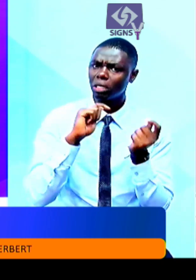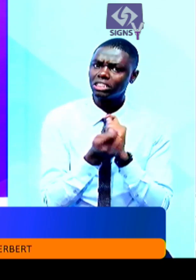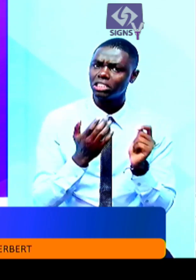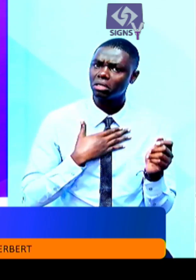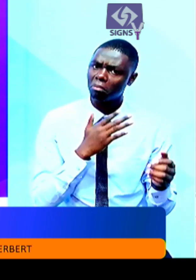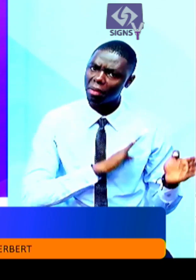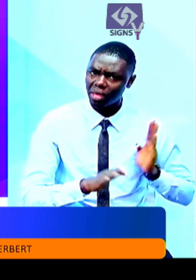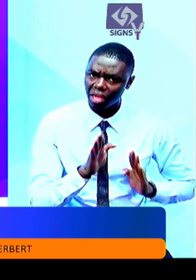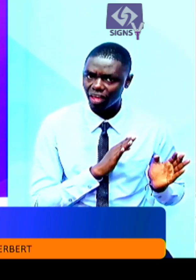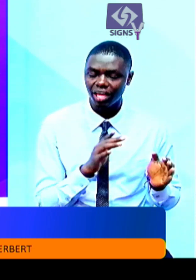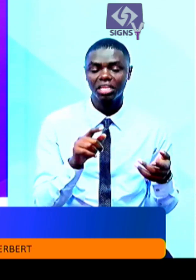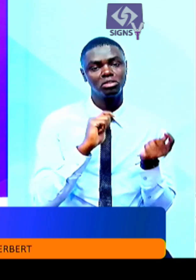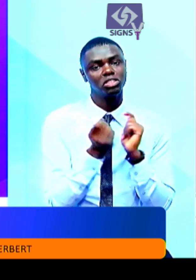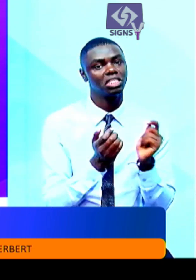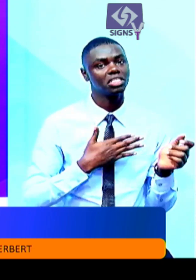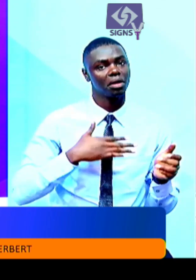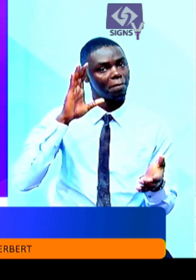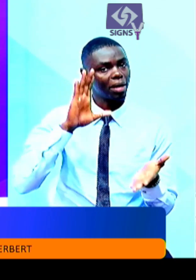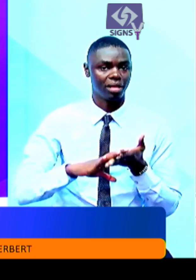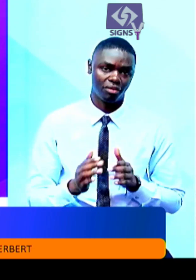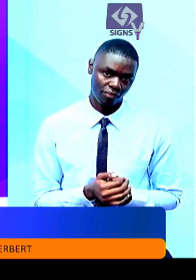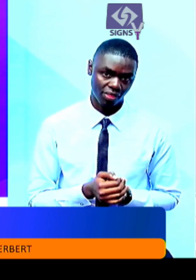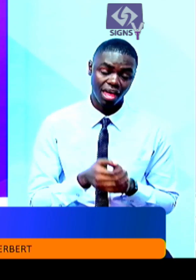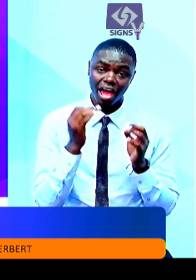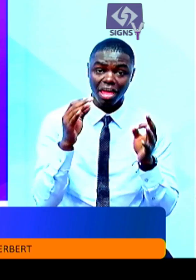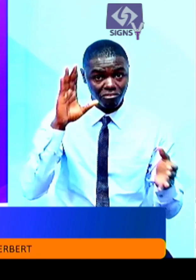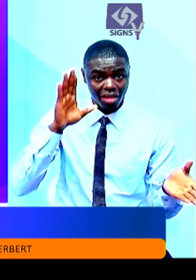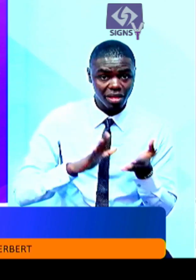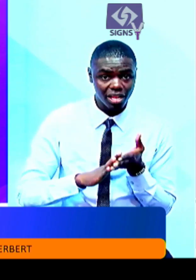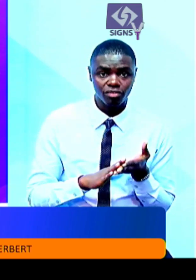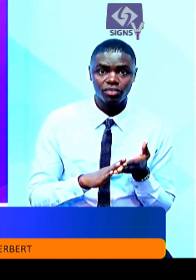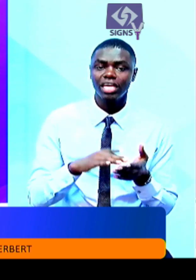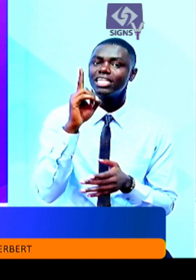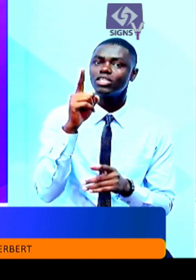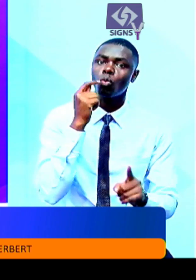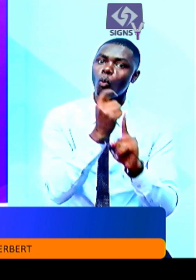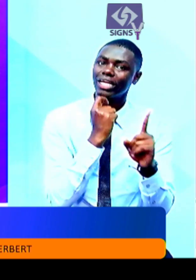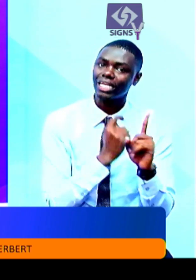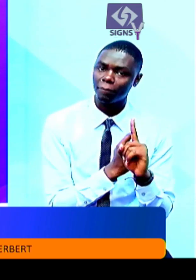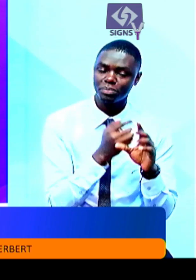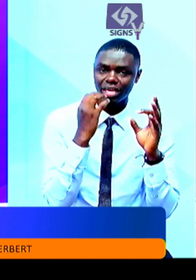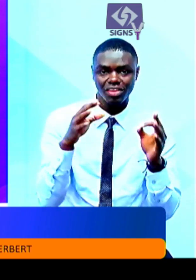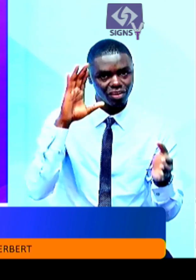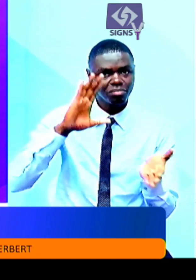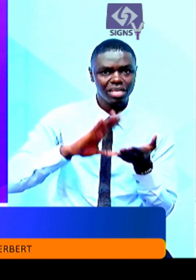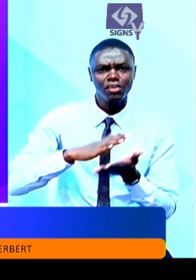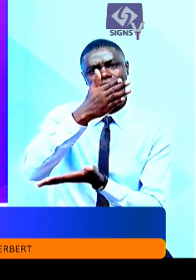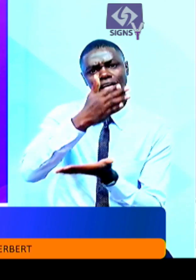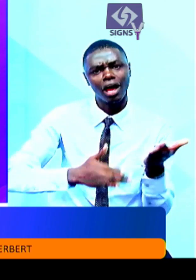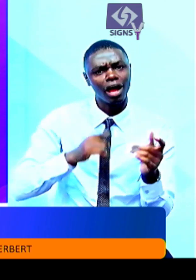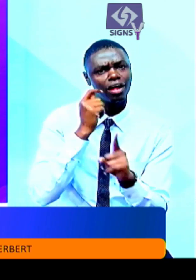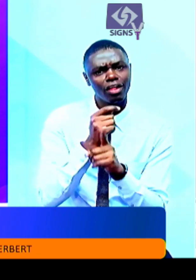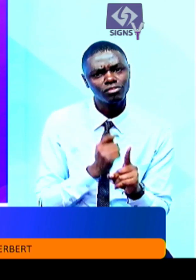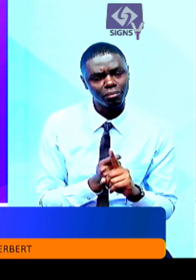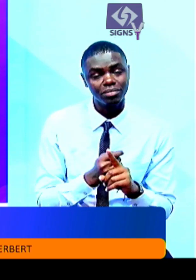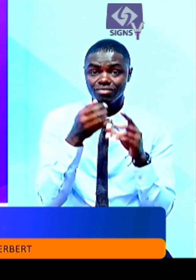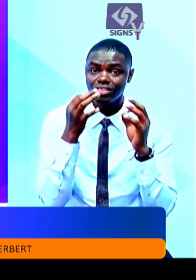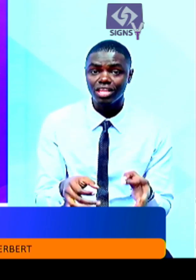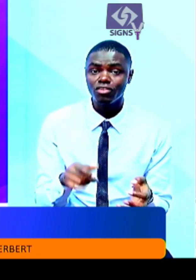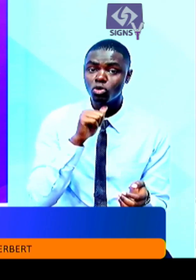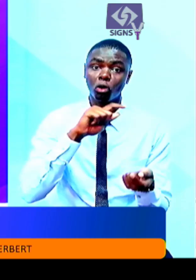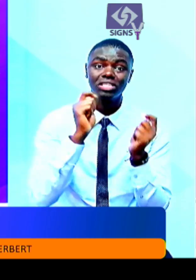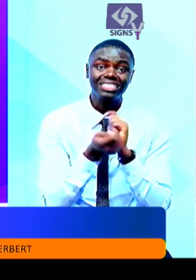behavior, change my belief. So if I believe that it is one term, if I believe it is half term, if you don't